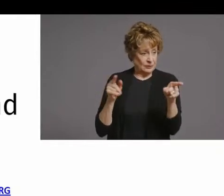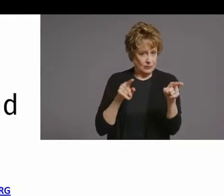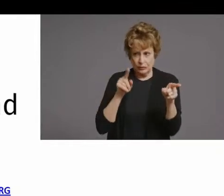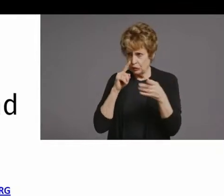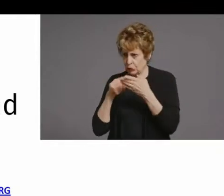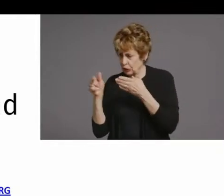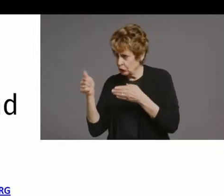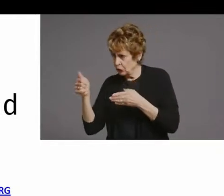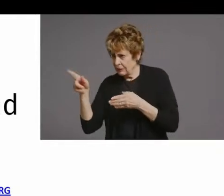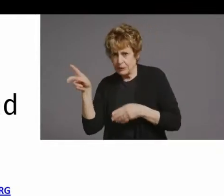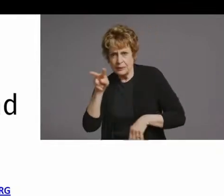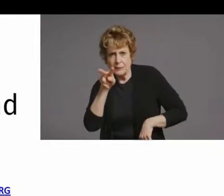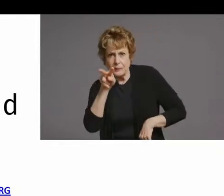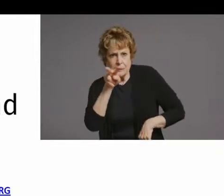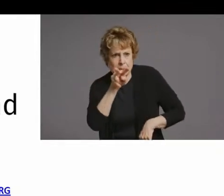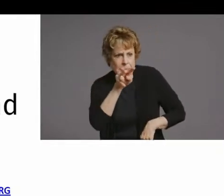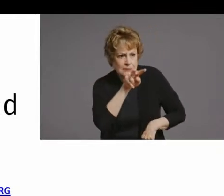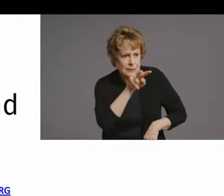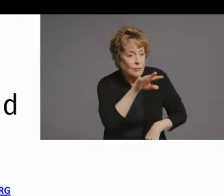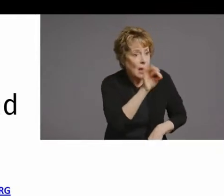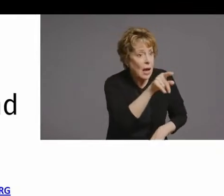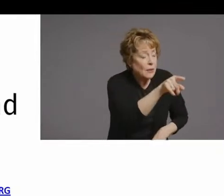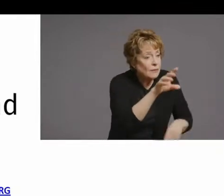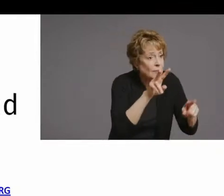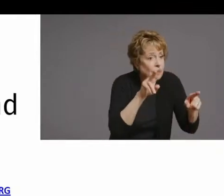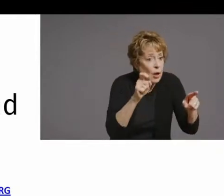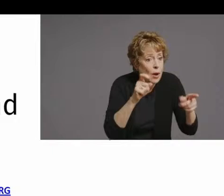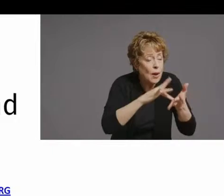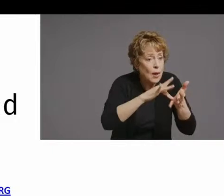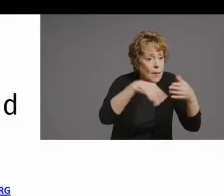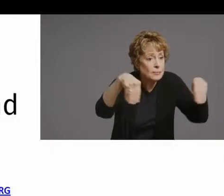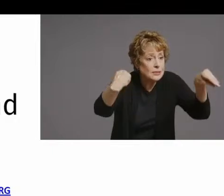find where pharmacies are that have vaccine at